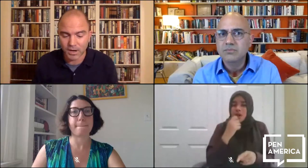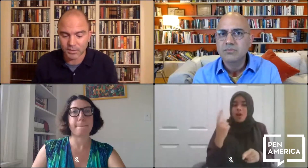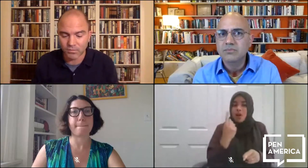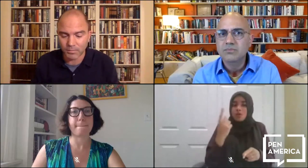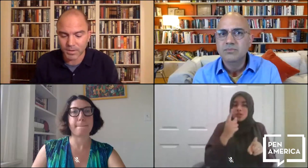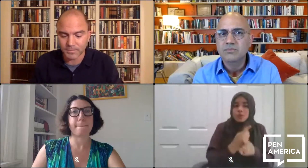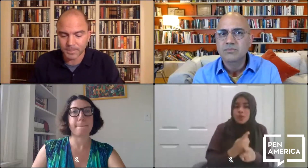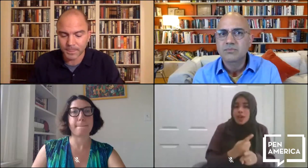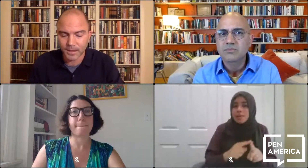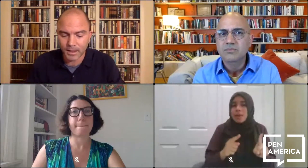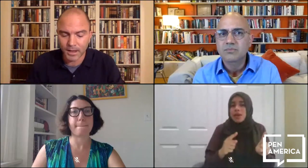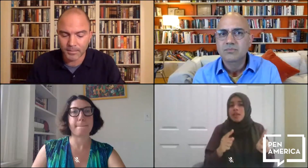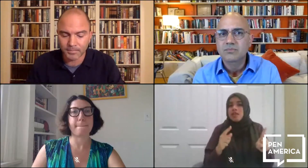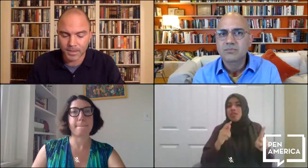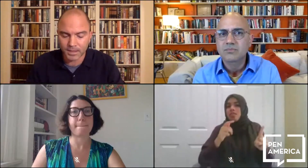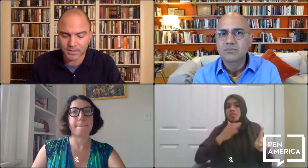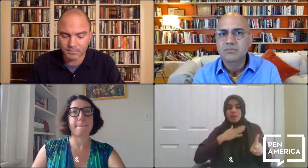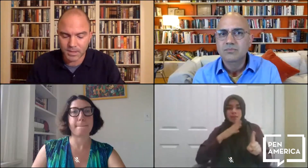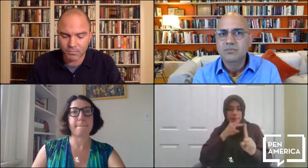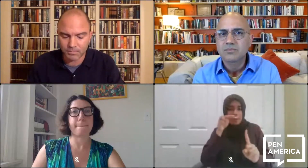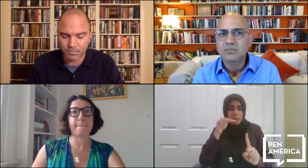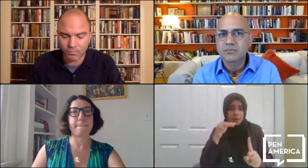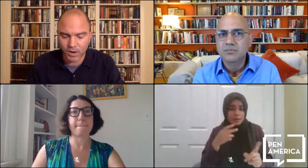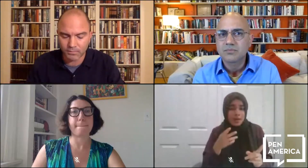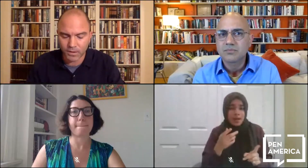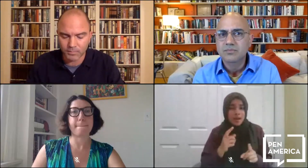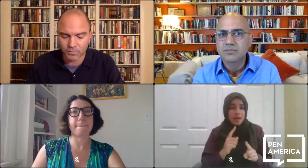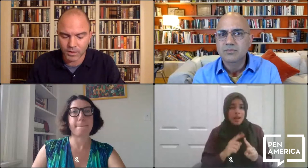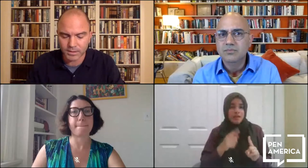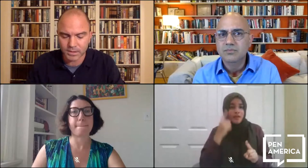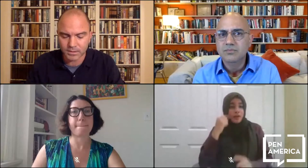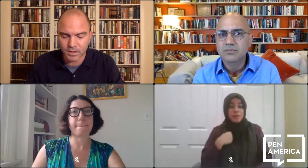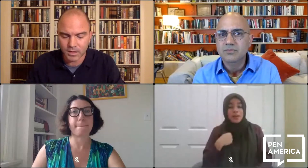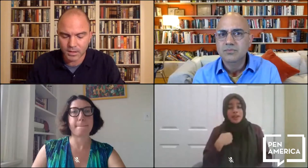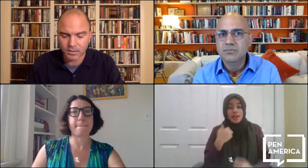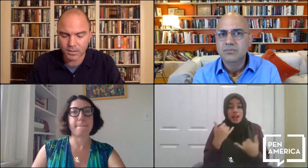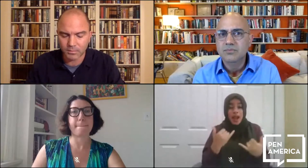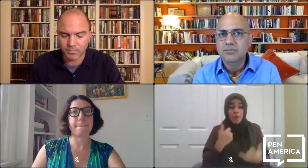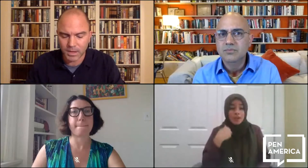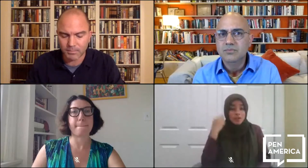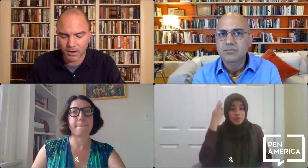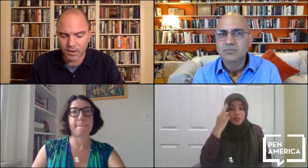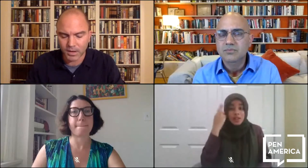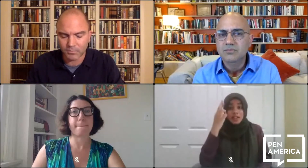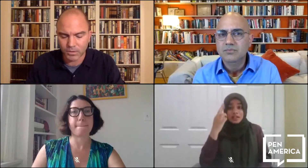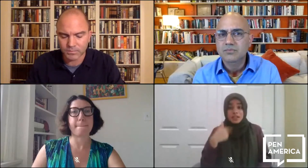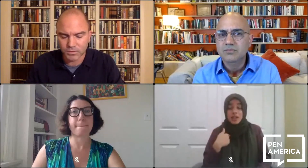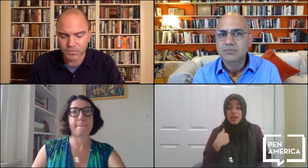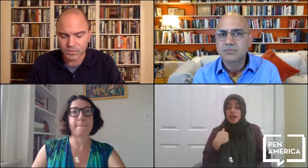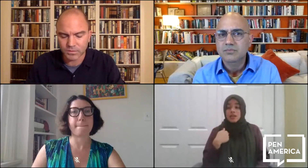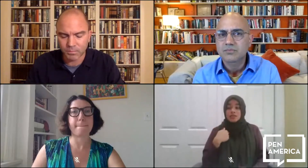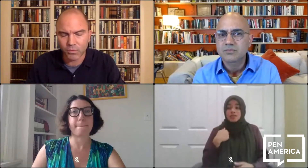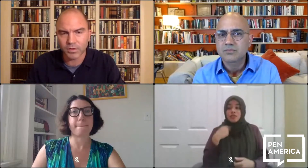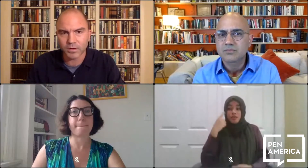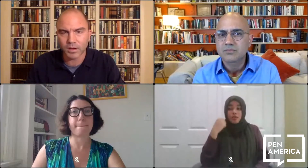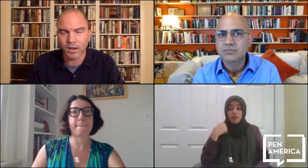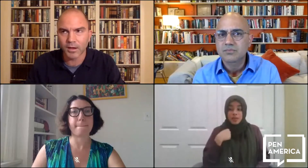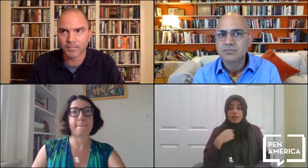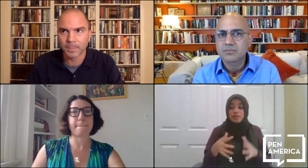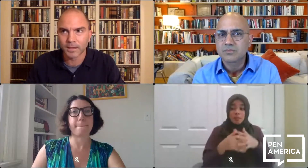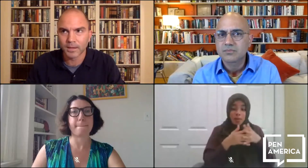milieu that I grew up in. And to me, what I've come to realize that being American, what's most